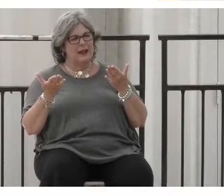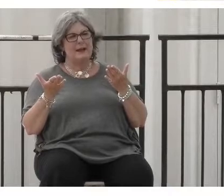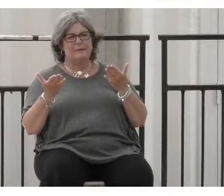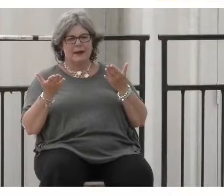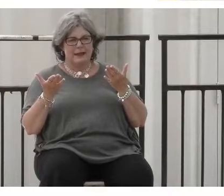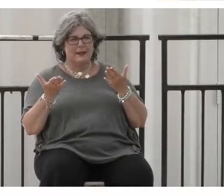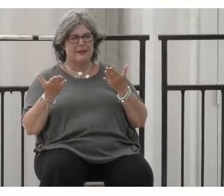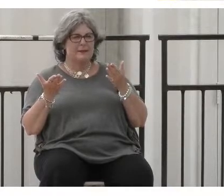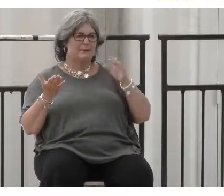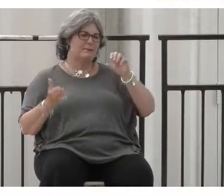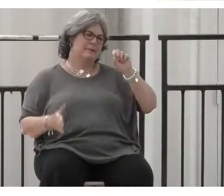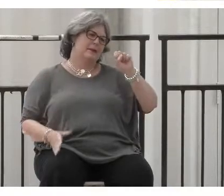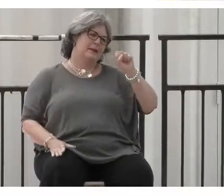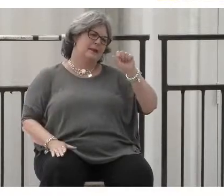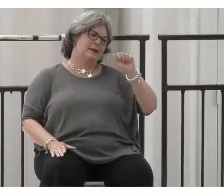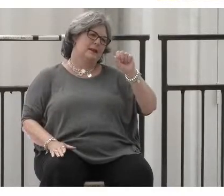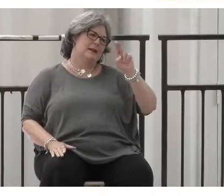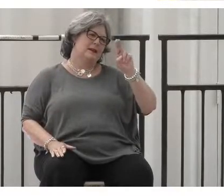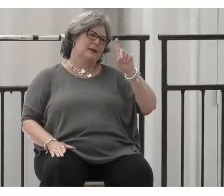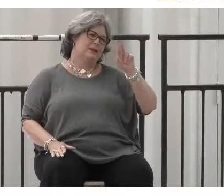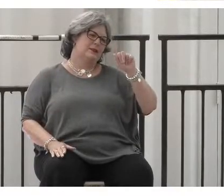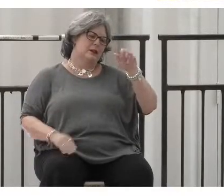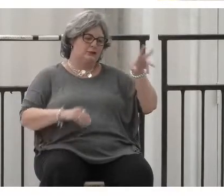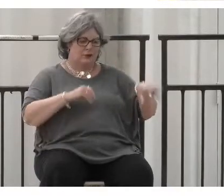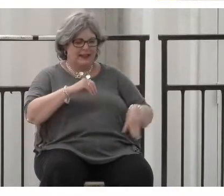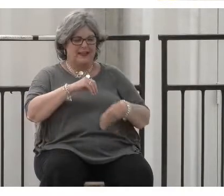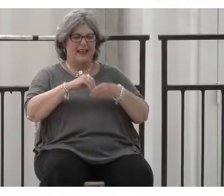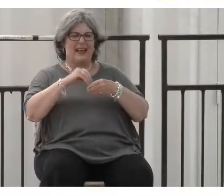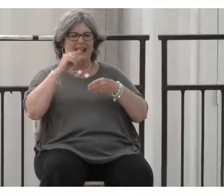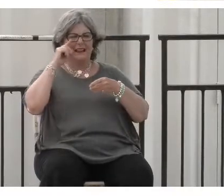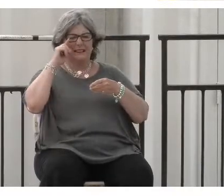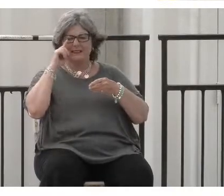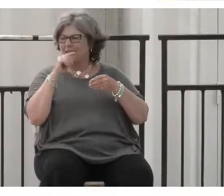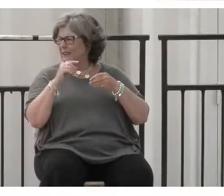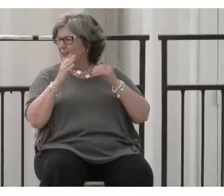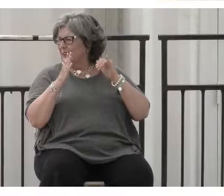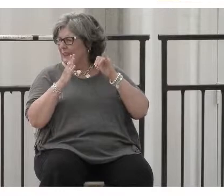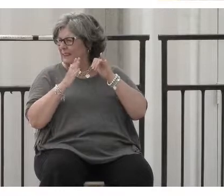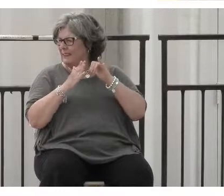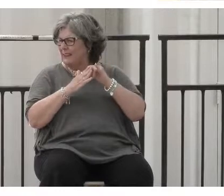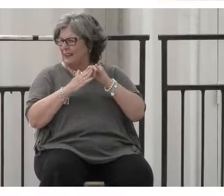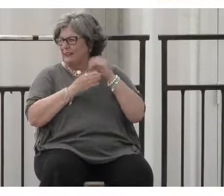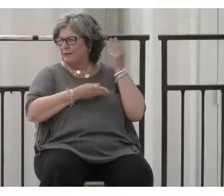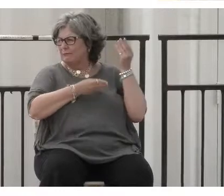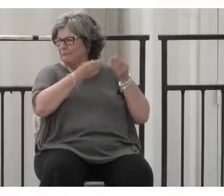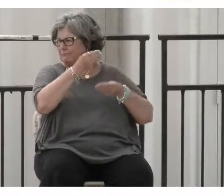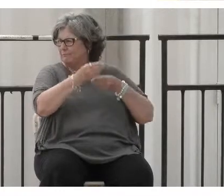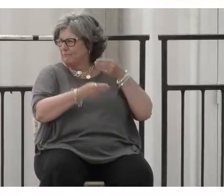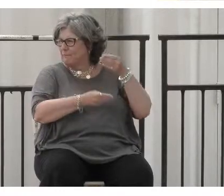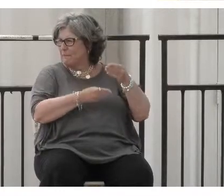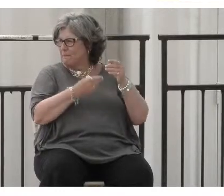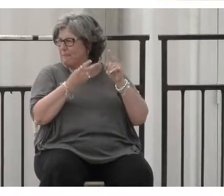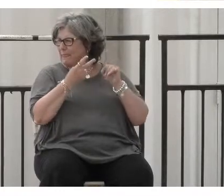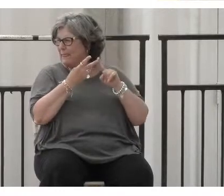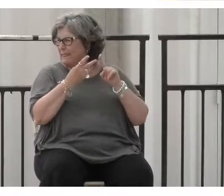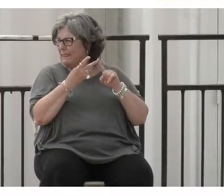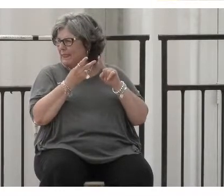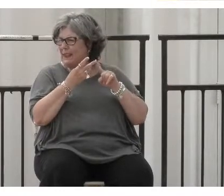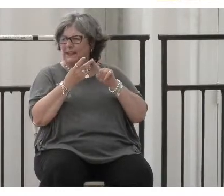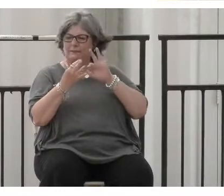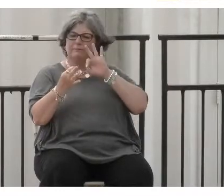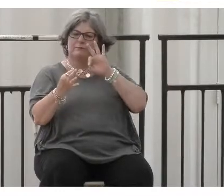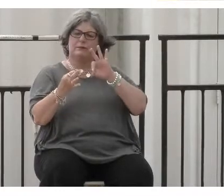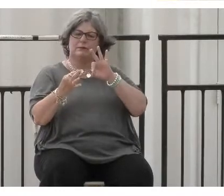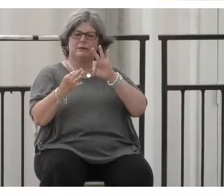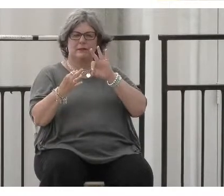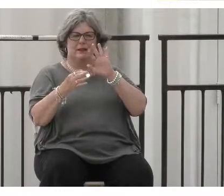for Sandra to build in on what you all cannot see, which is the intangible heritage and also the ephemerality of